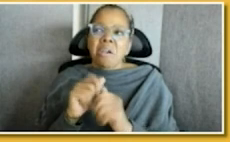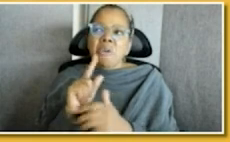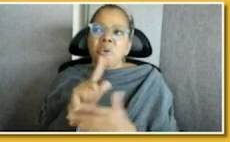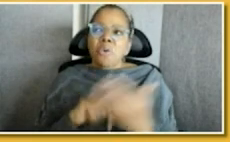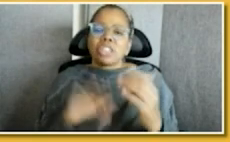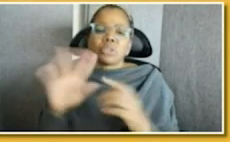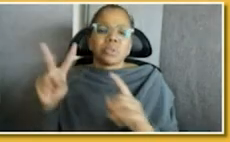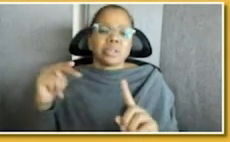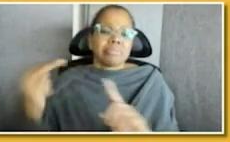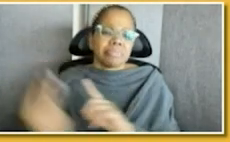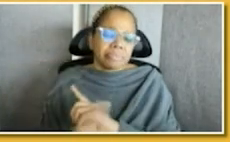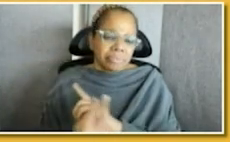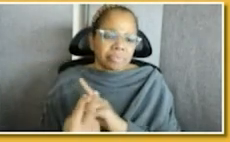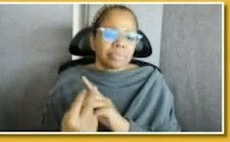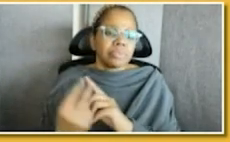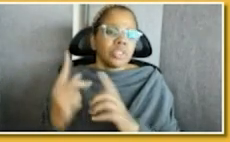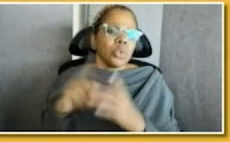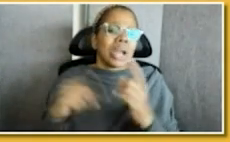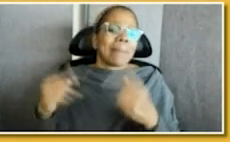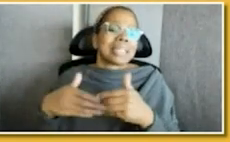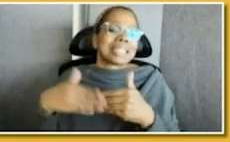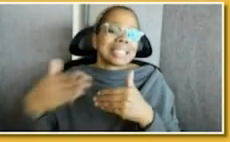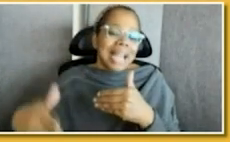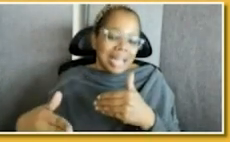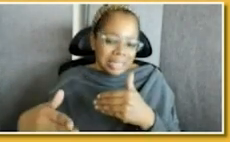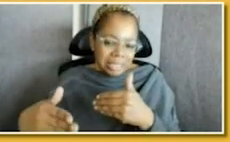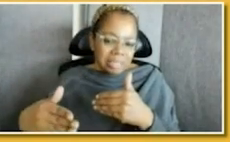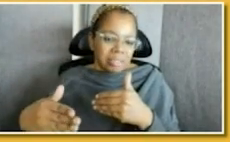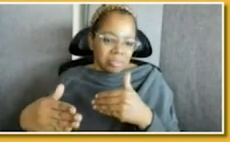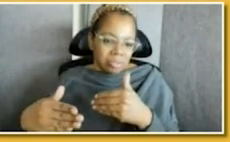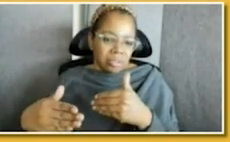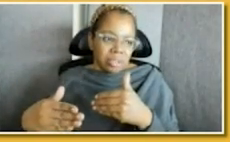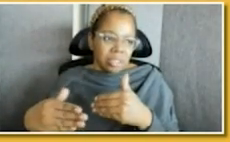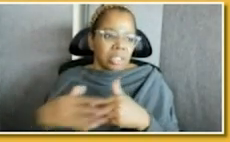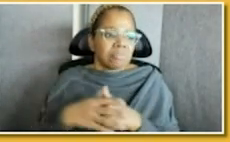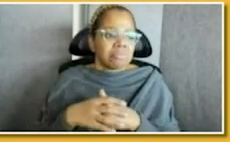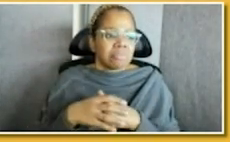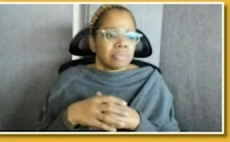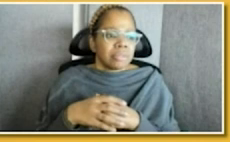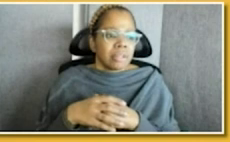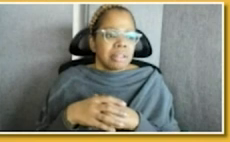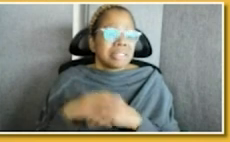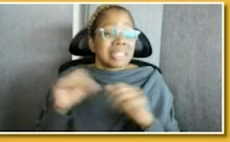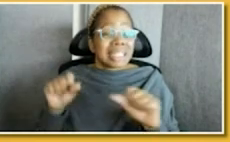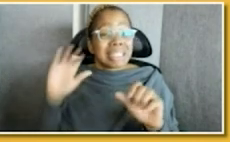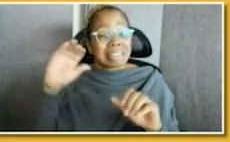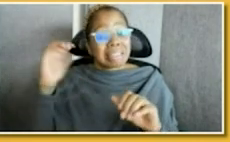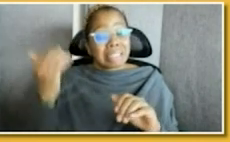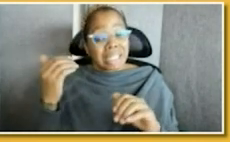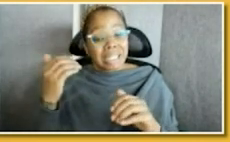sort of comes next in terms of organizing? Because it can seem really discouraging that